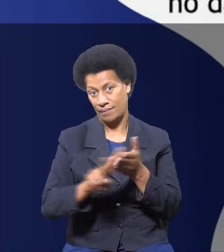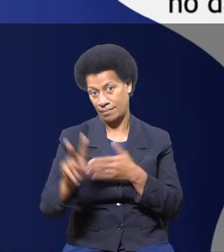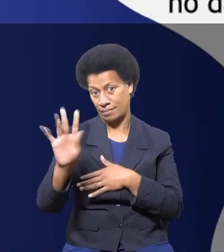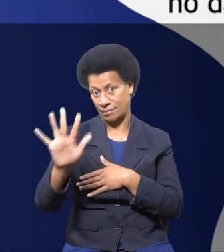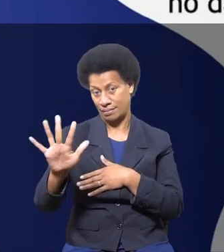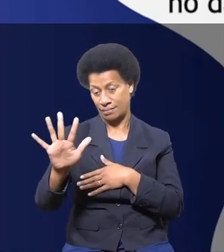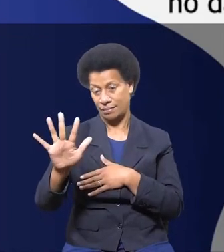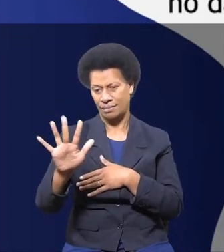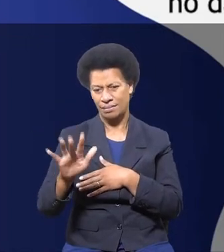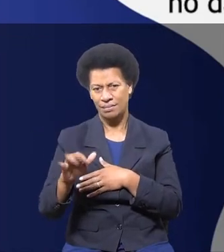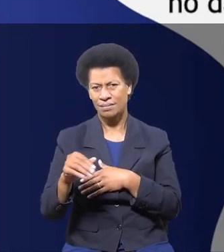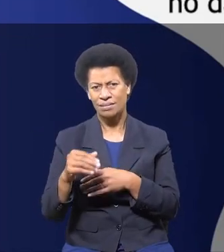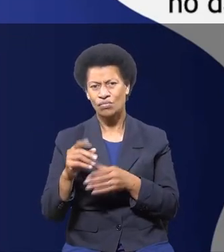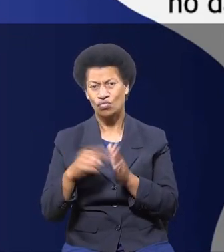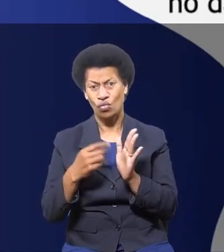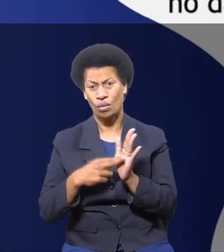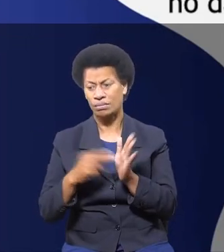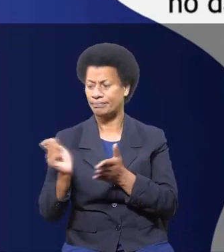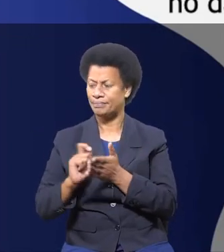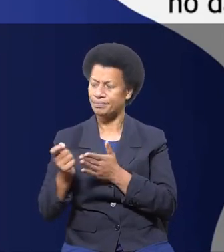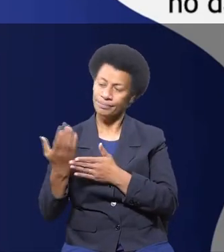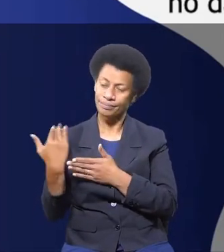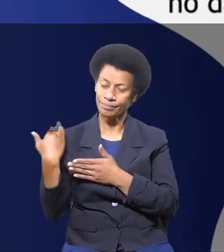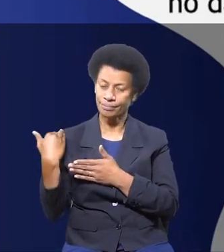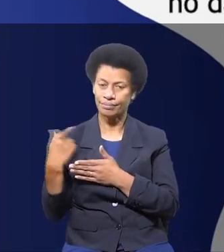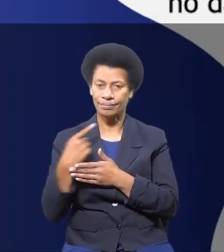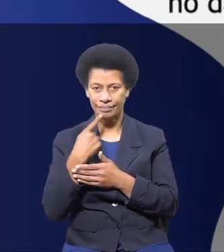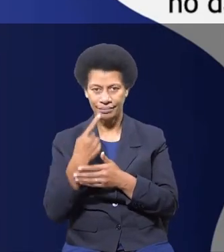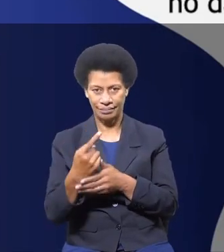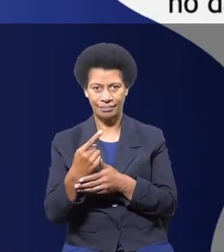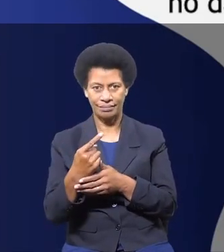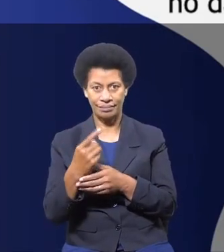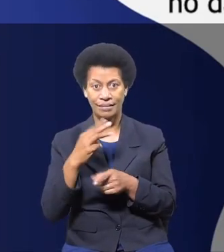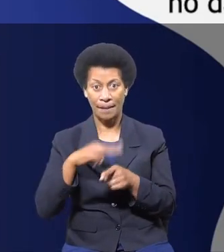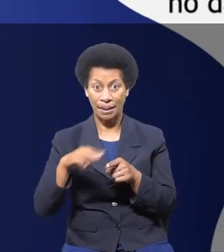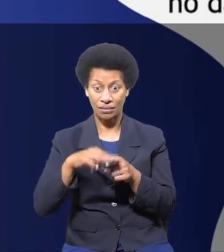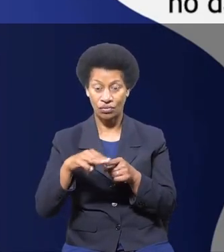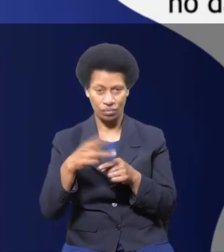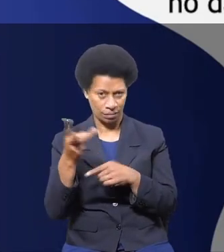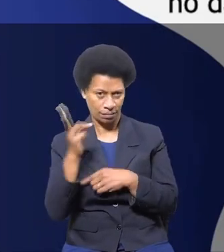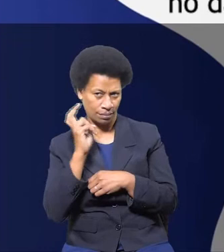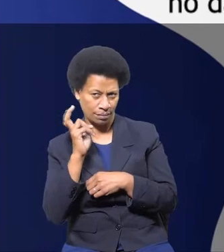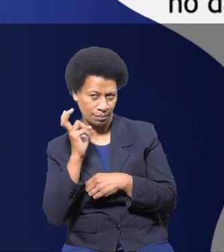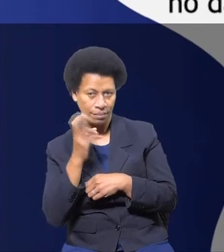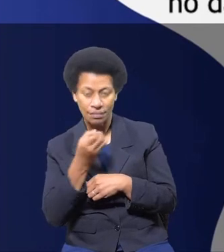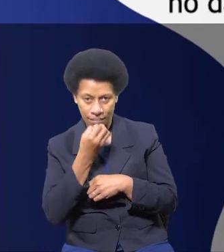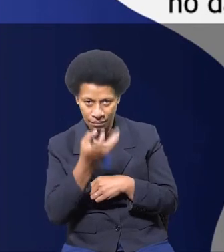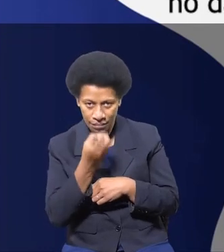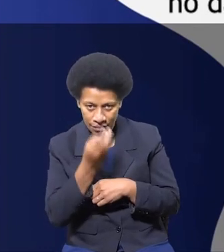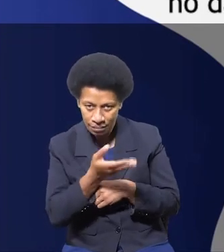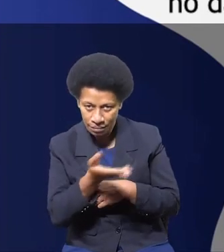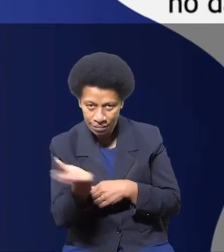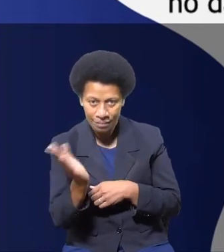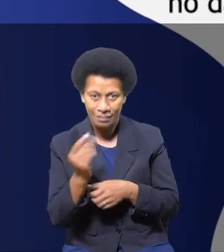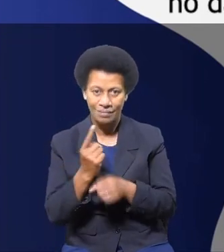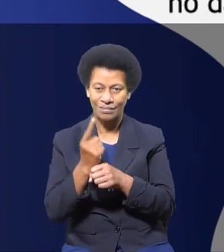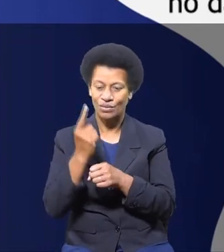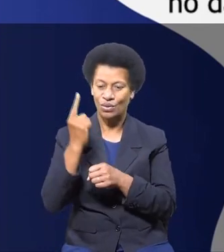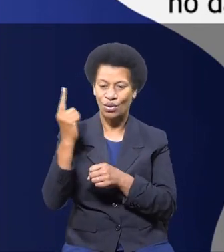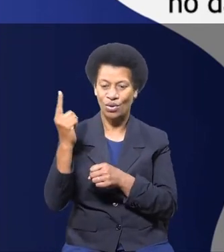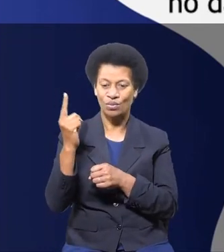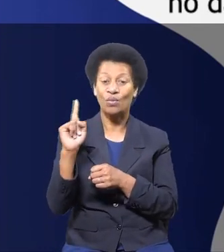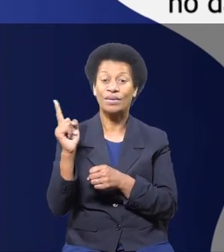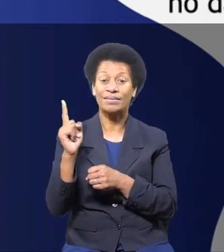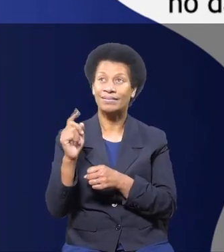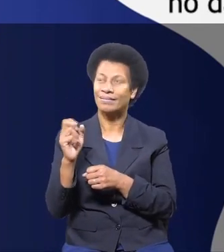wrote back in the first century, he wrote, "This is the message we have heard from him and proclaim to you, that